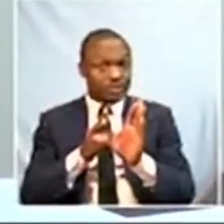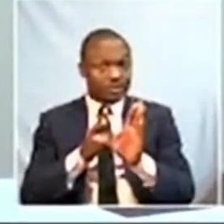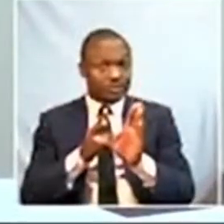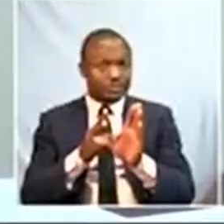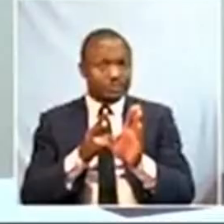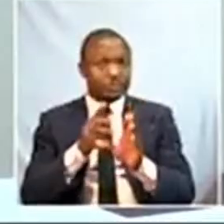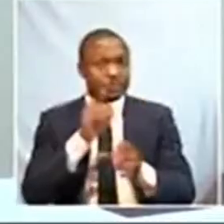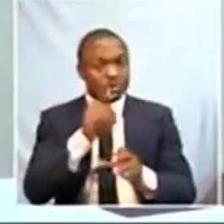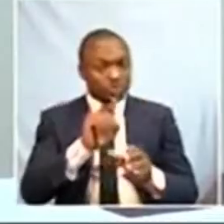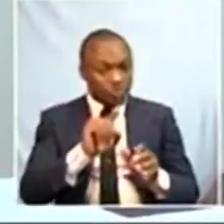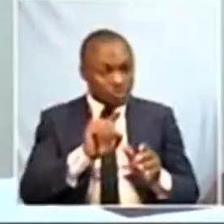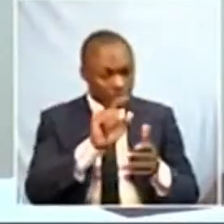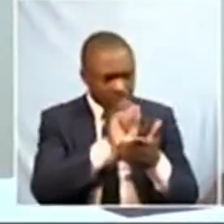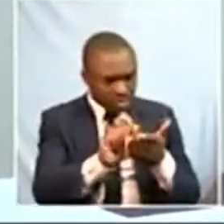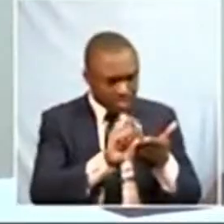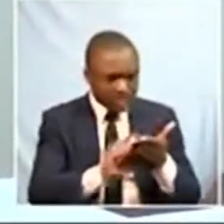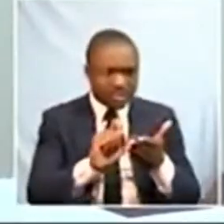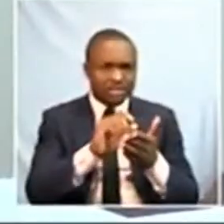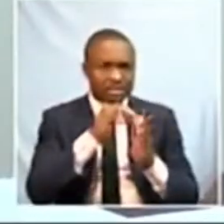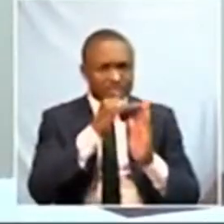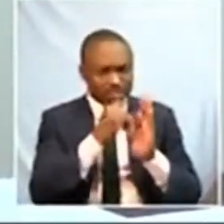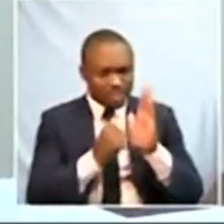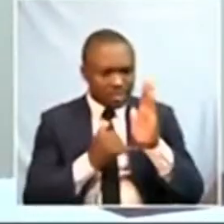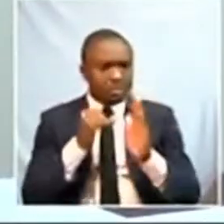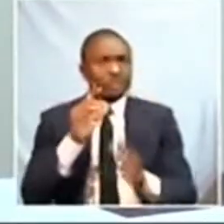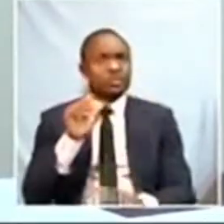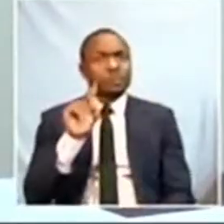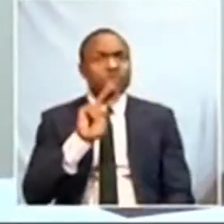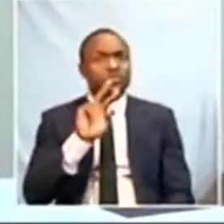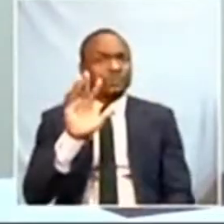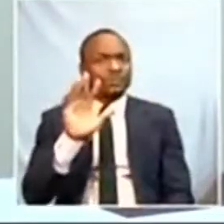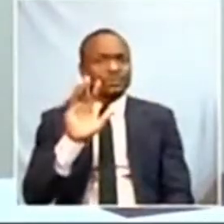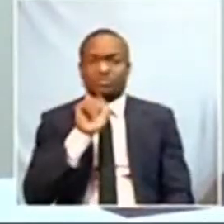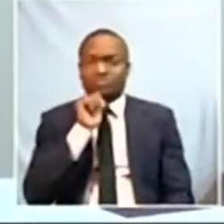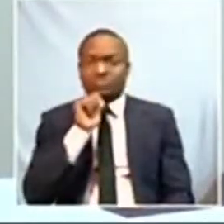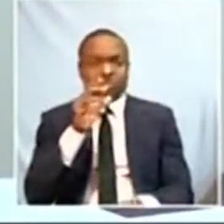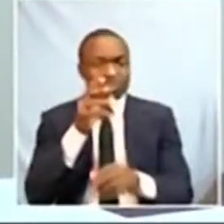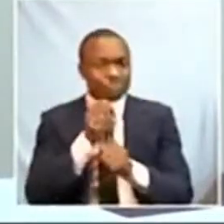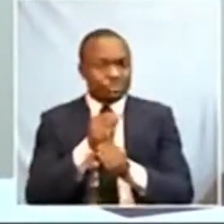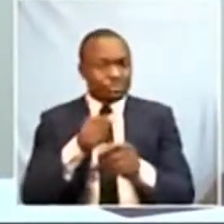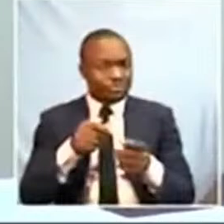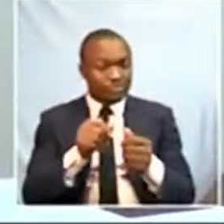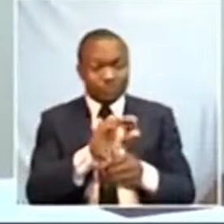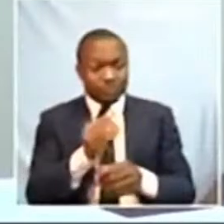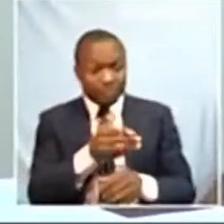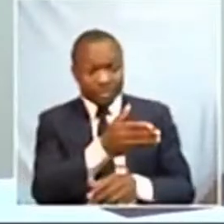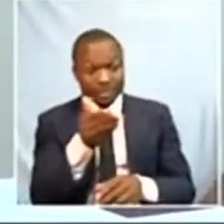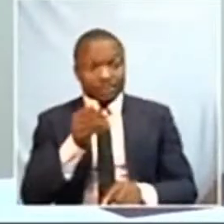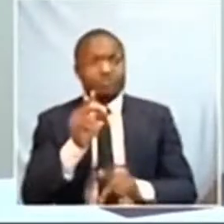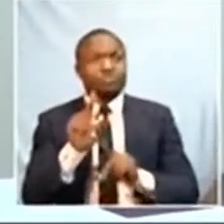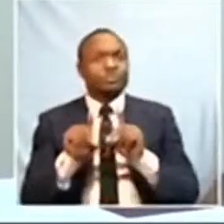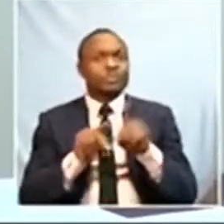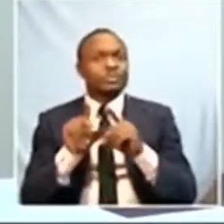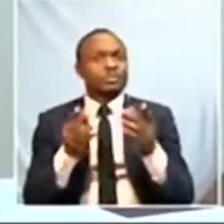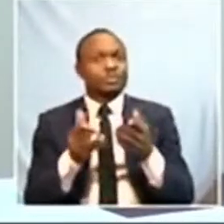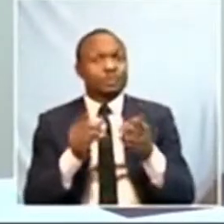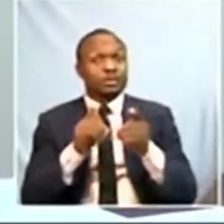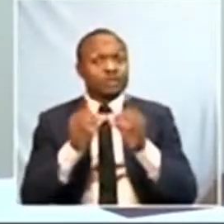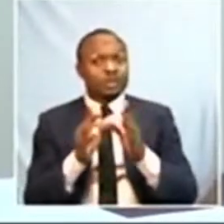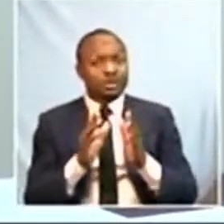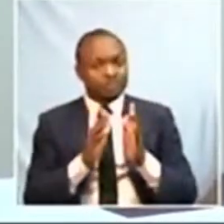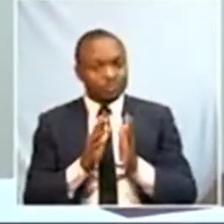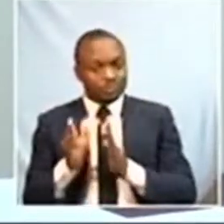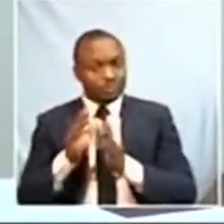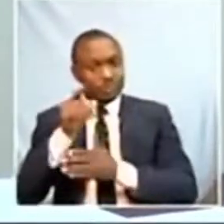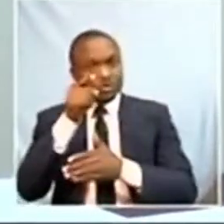come and write in January 2025. And you have not even received any response from these people. So Director Planning, what